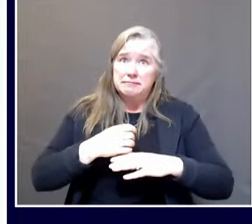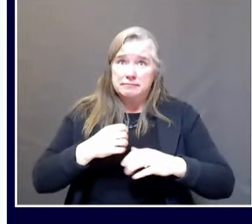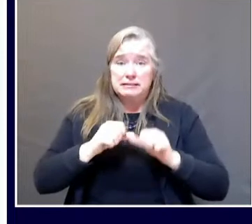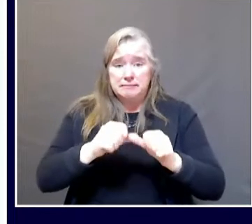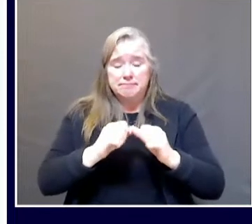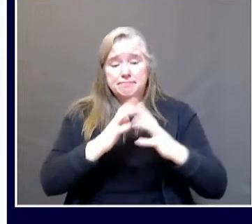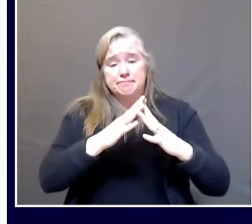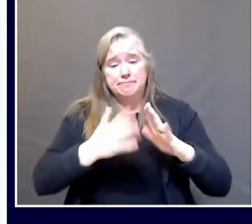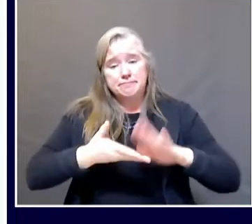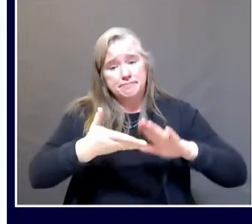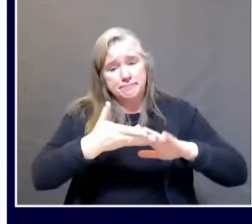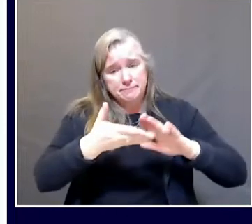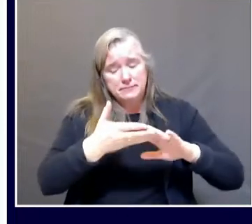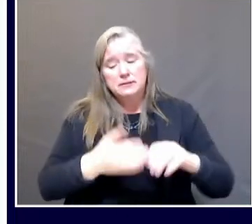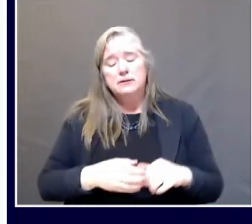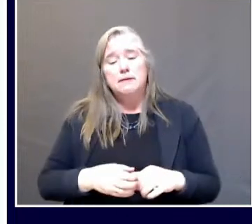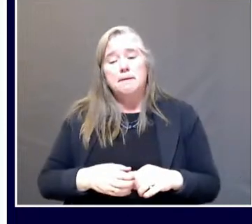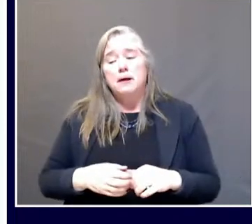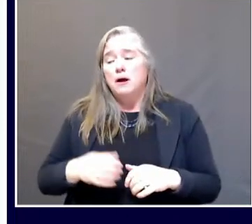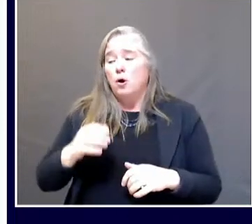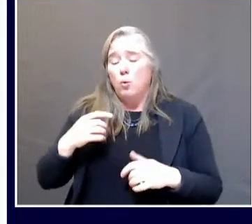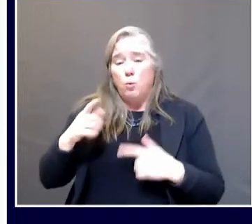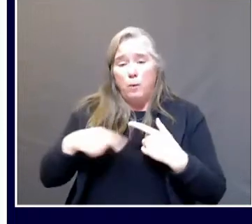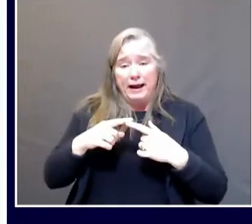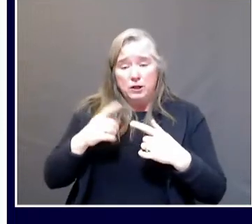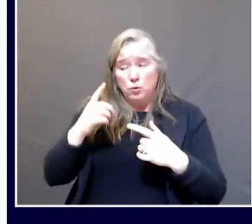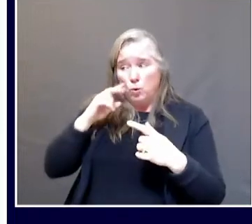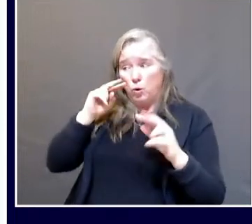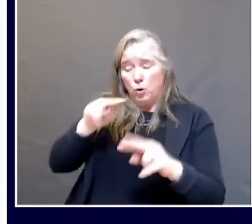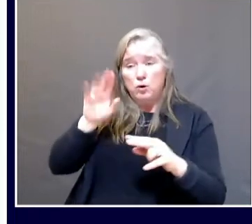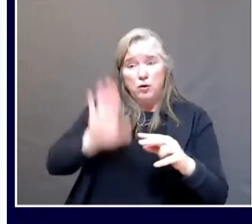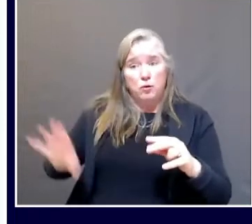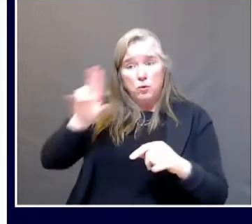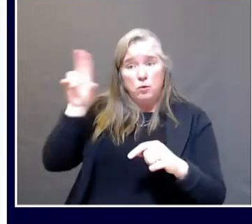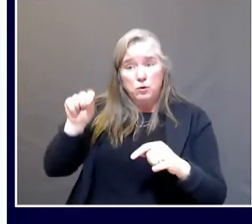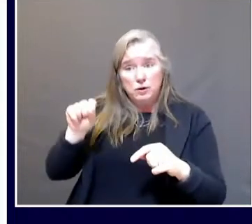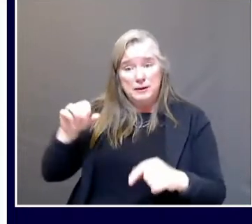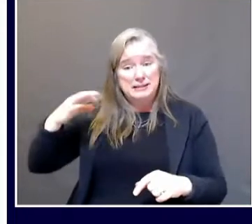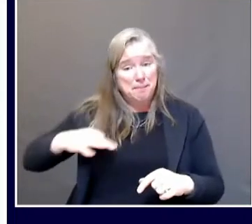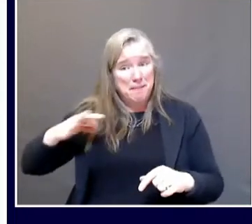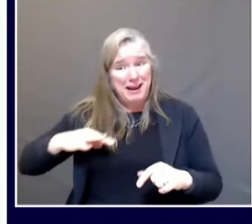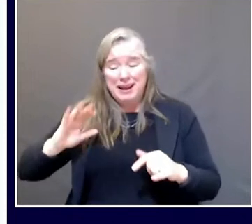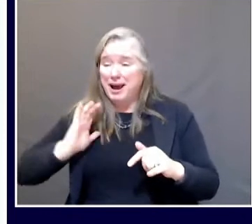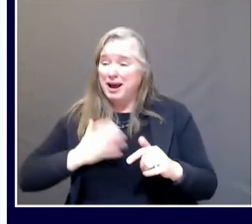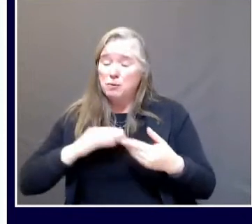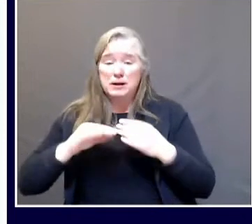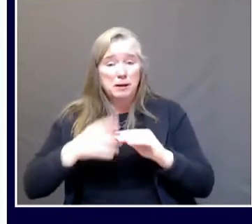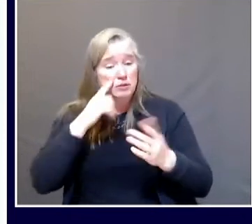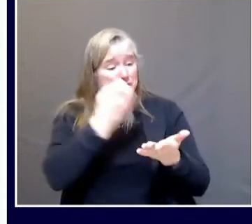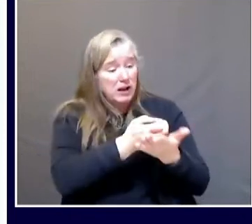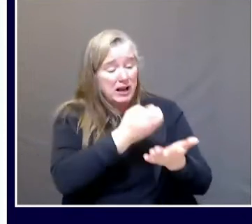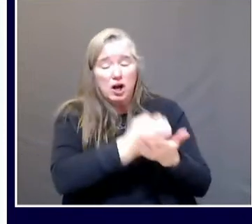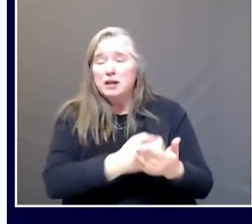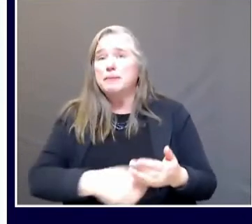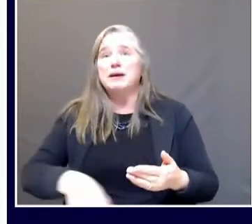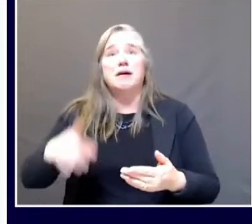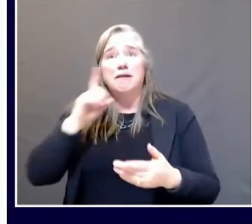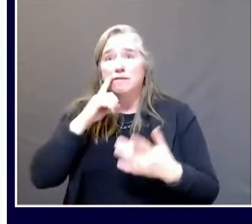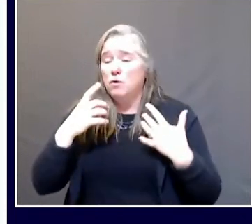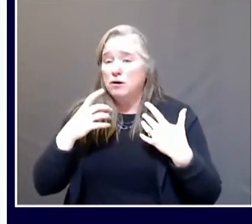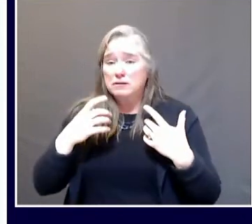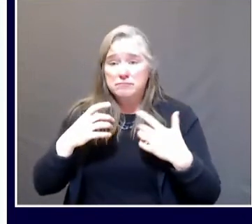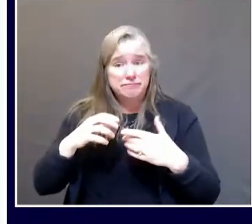the Moody's Analytic and CNN back to normal index. Understood. And my last question